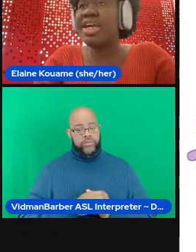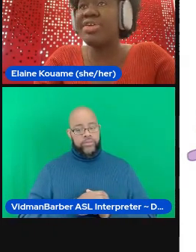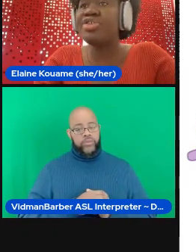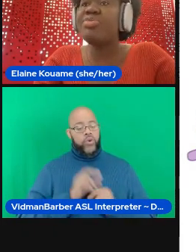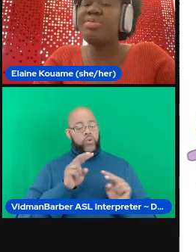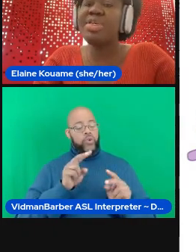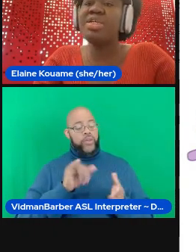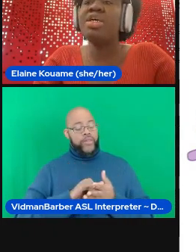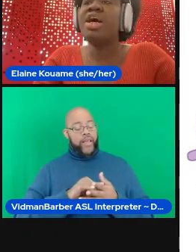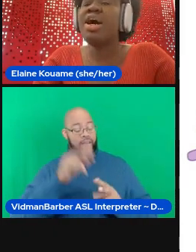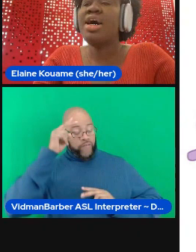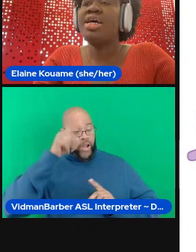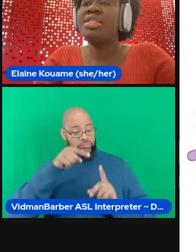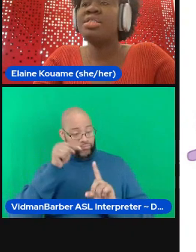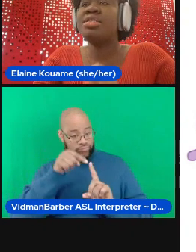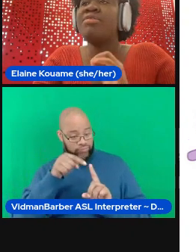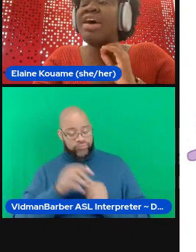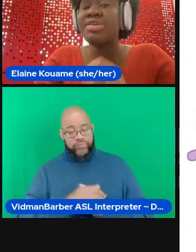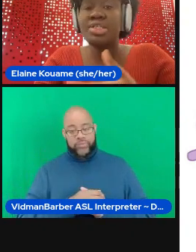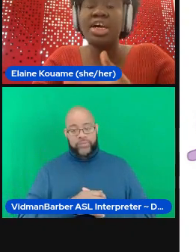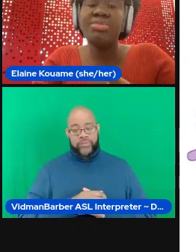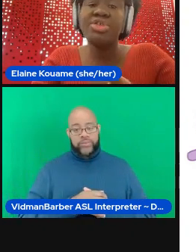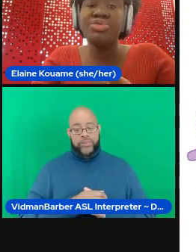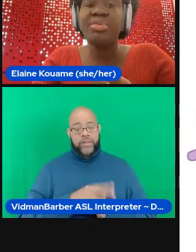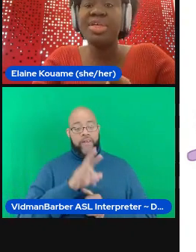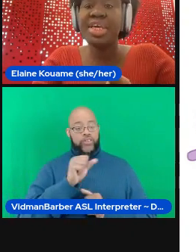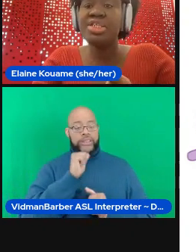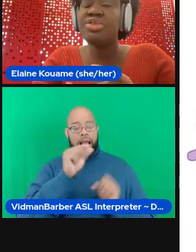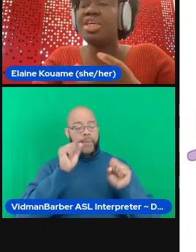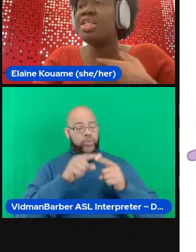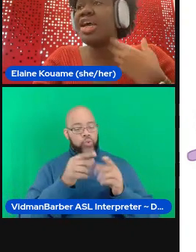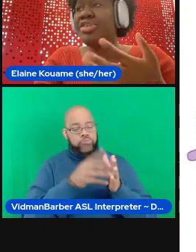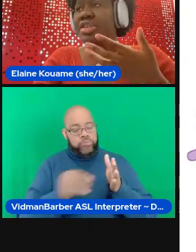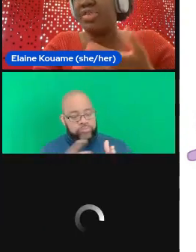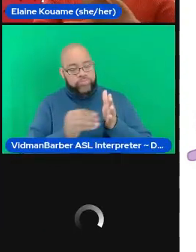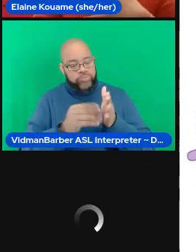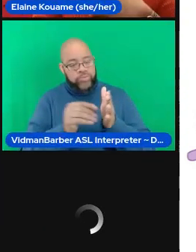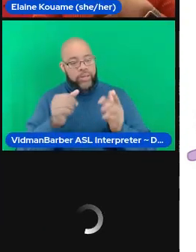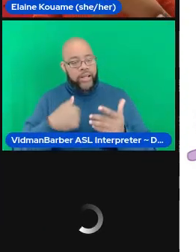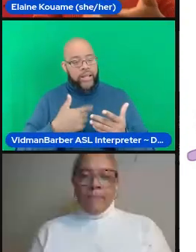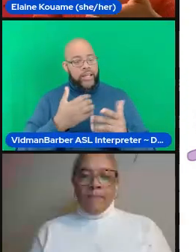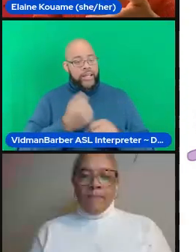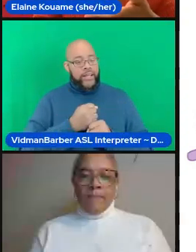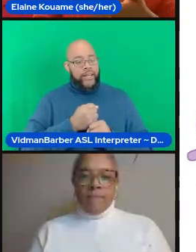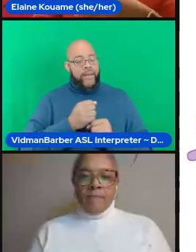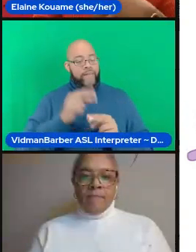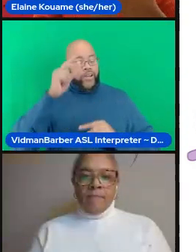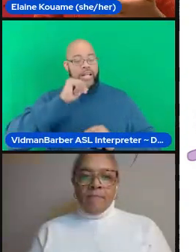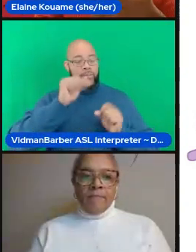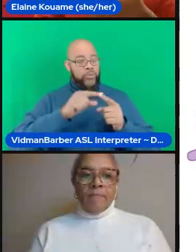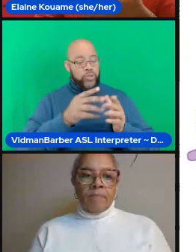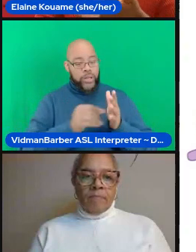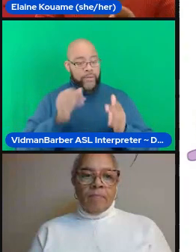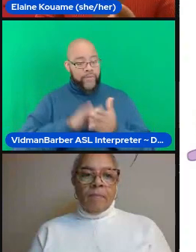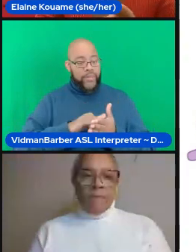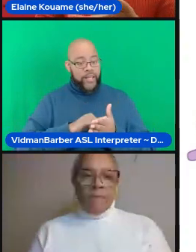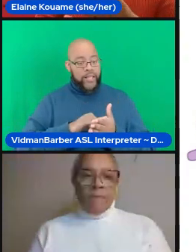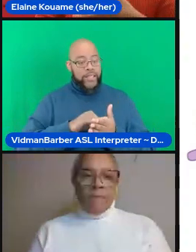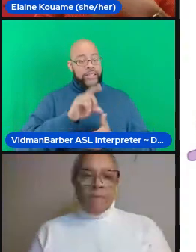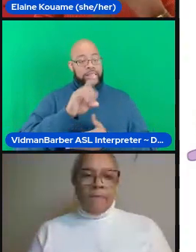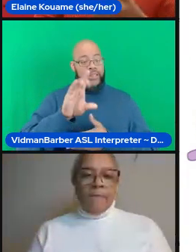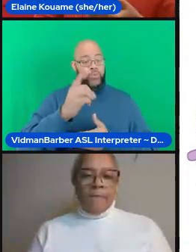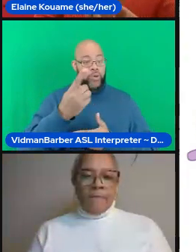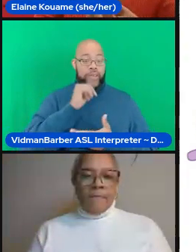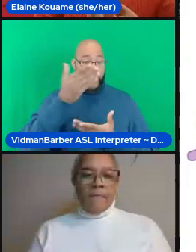viral titer. So maybe the virus is not able to replicate. You can argue that the virus is not able to replicate if those DCs are not